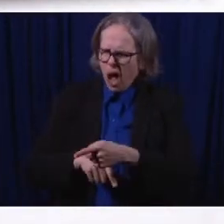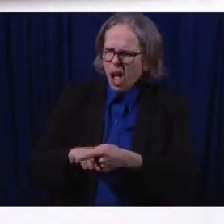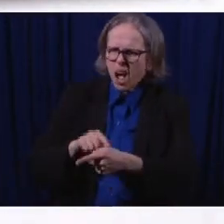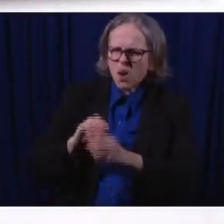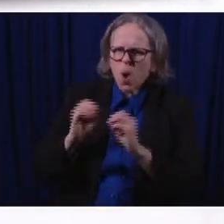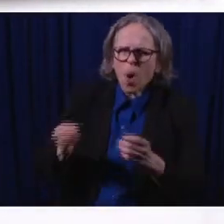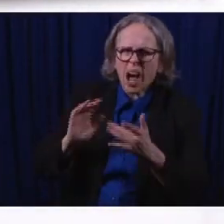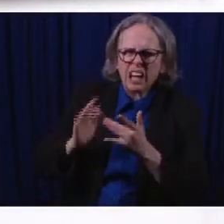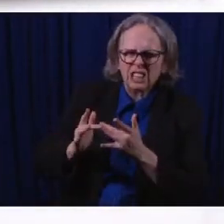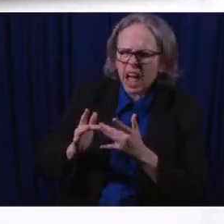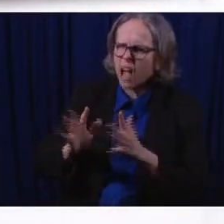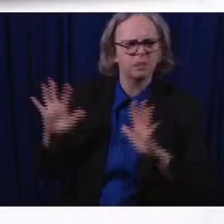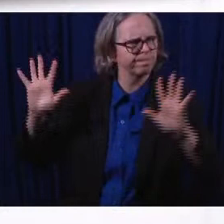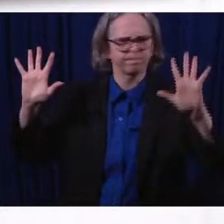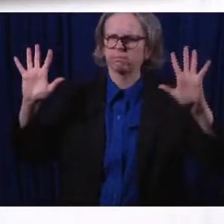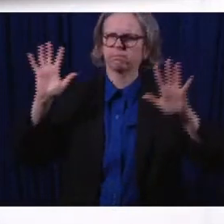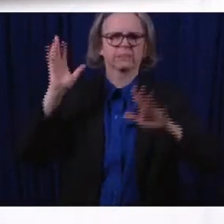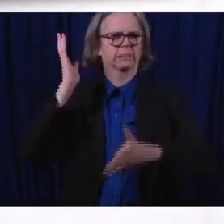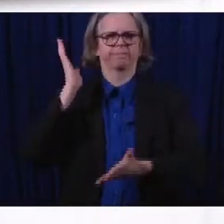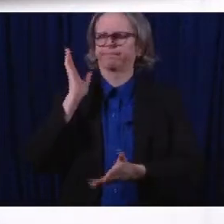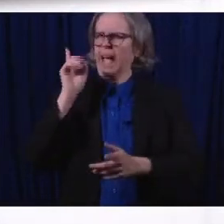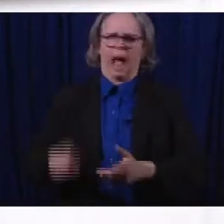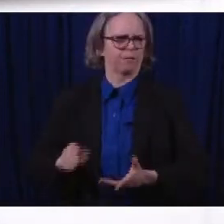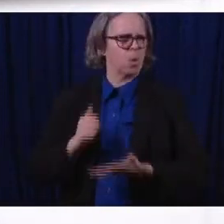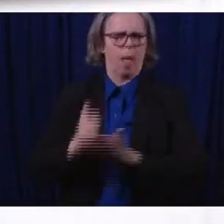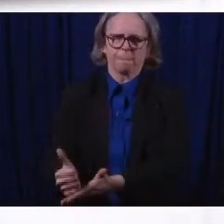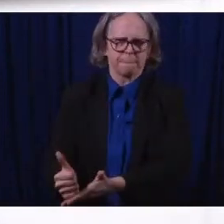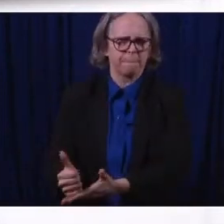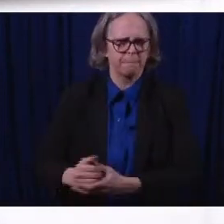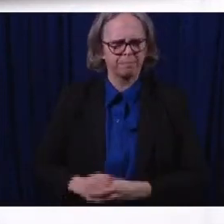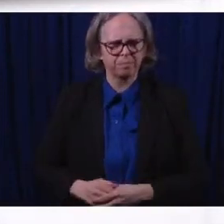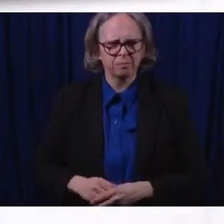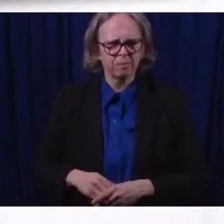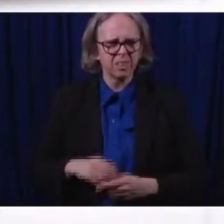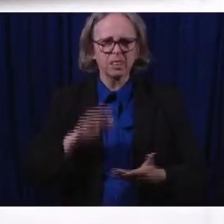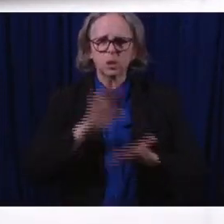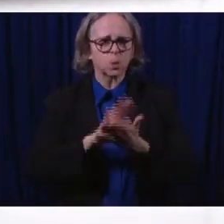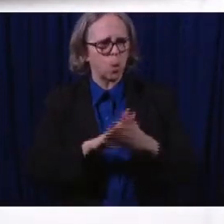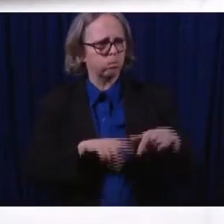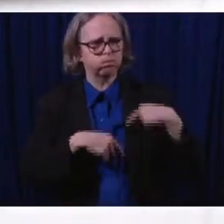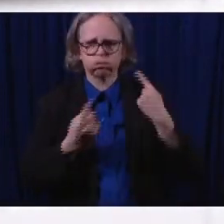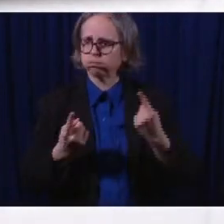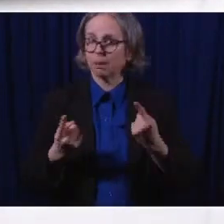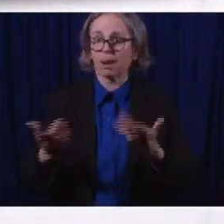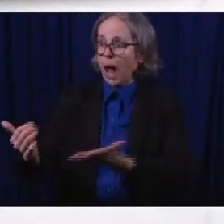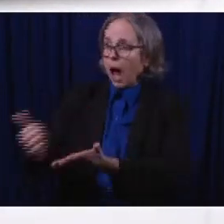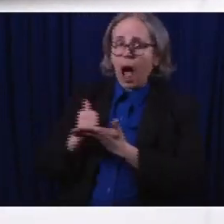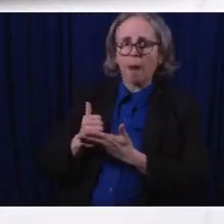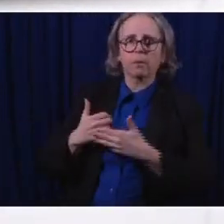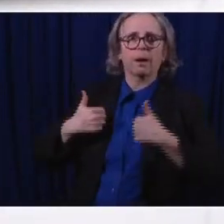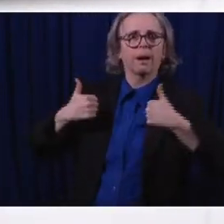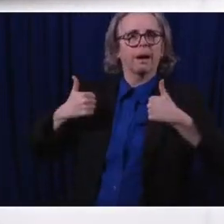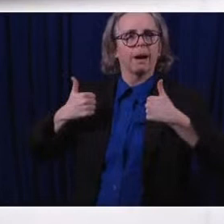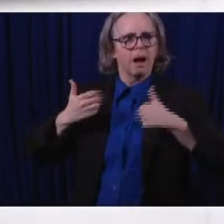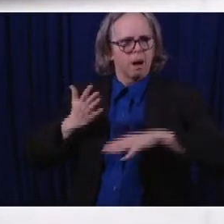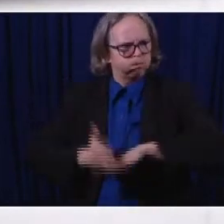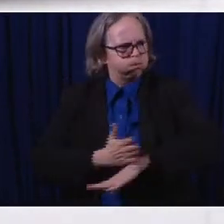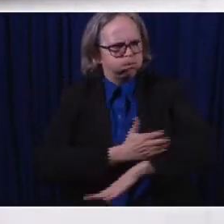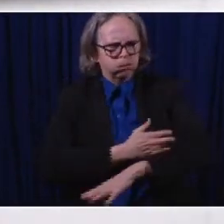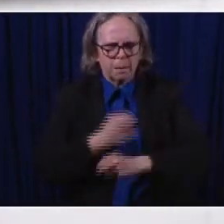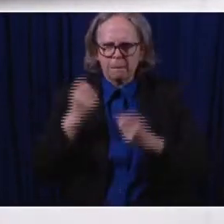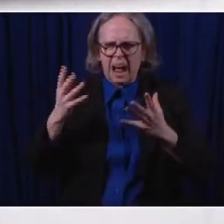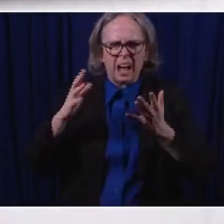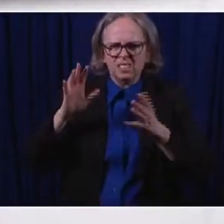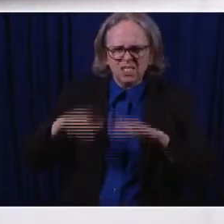they need. The counselors and the administrators tell me it's working great. Many kids who weren't getting services before are getting them. Kids